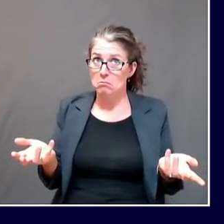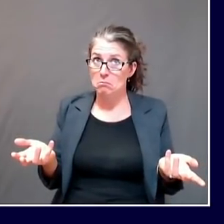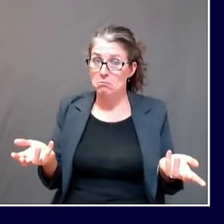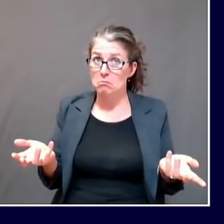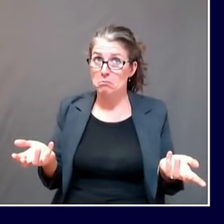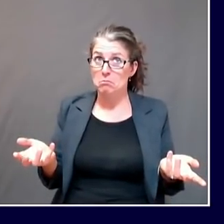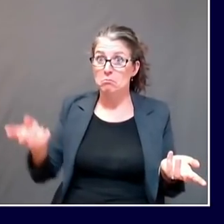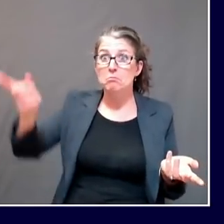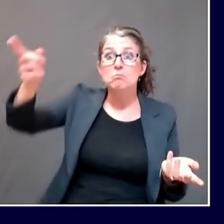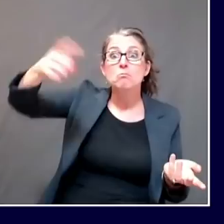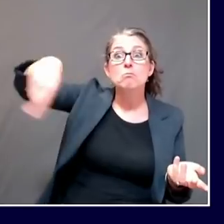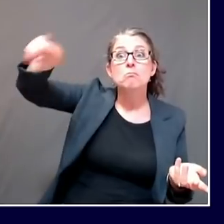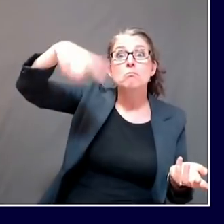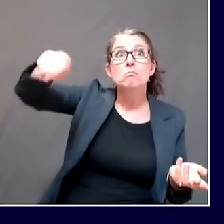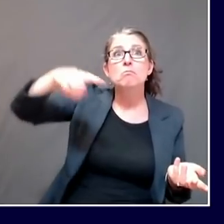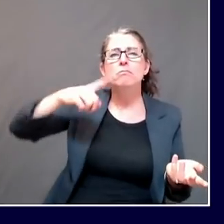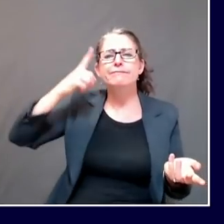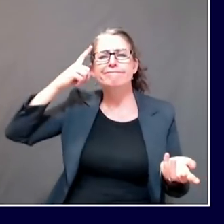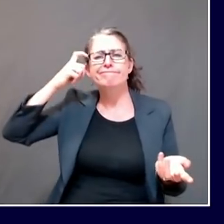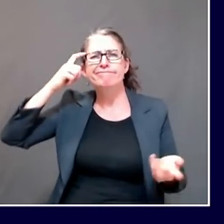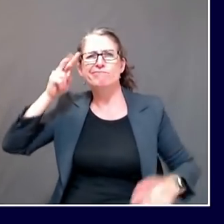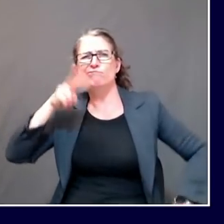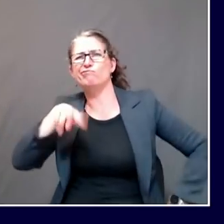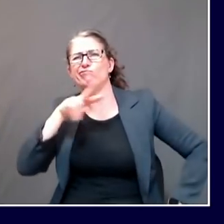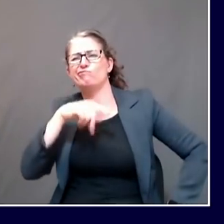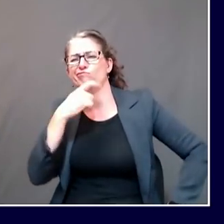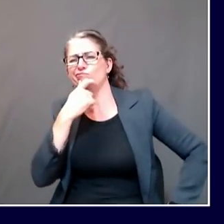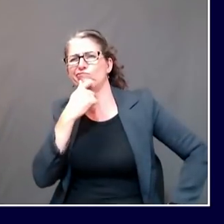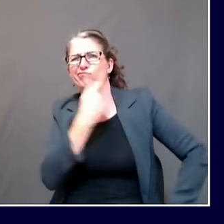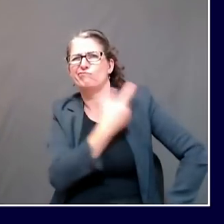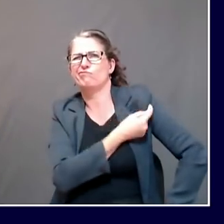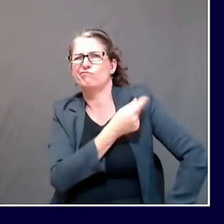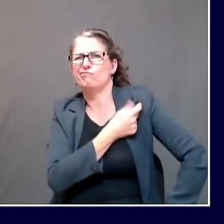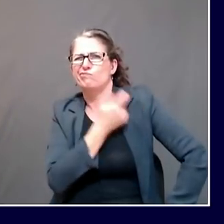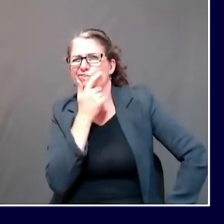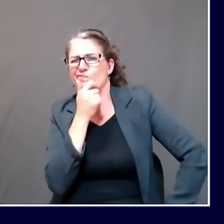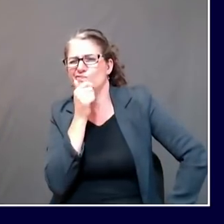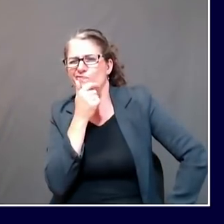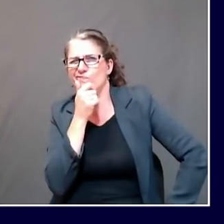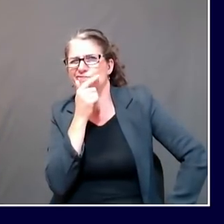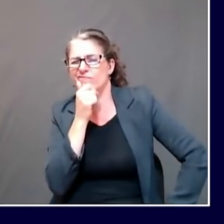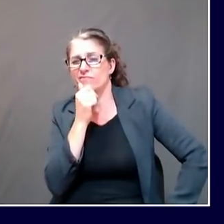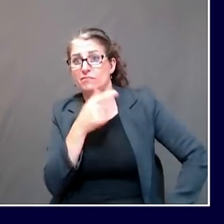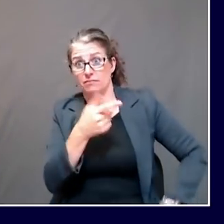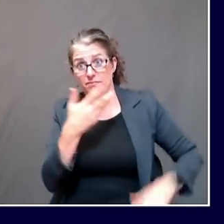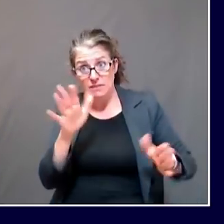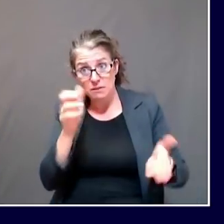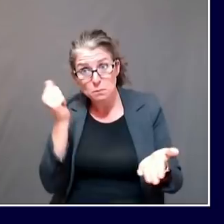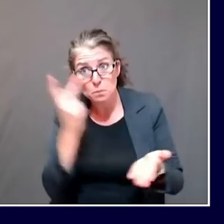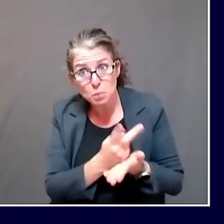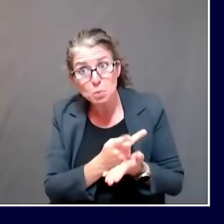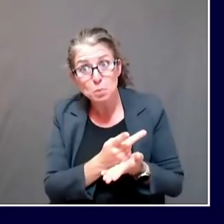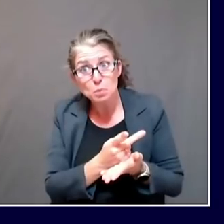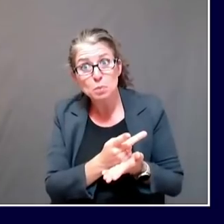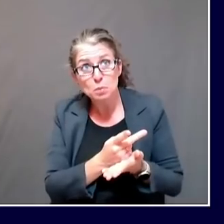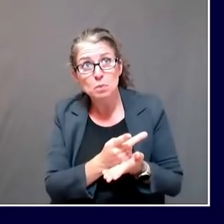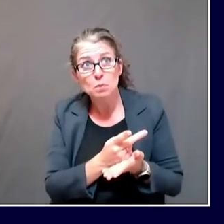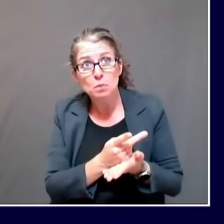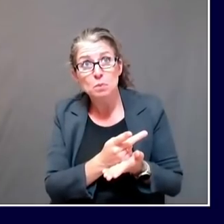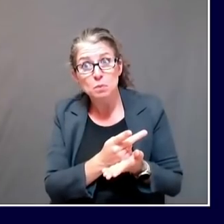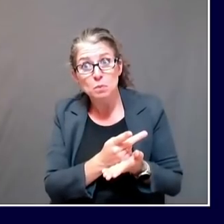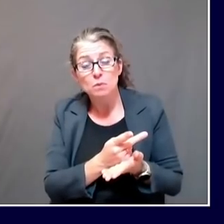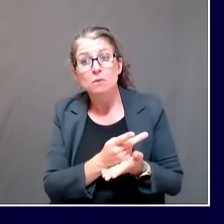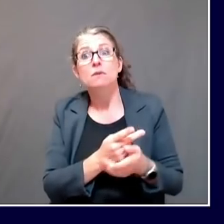ultimately approved, is stick with trusted sources of information. Namely, right now, the best sources of